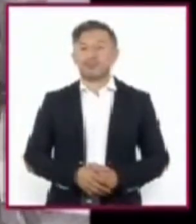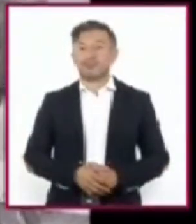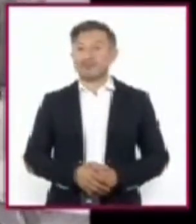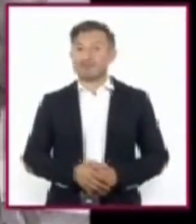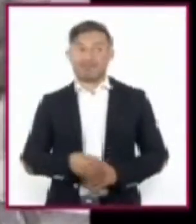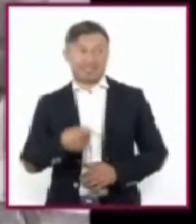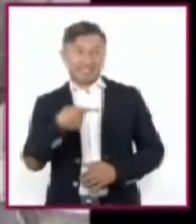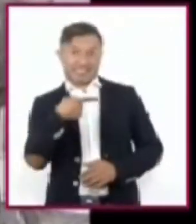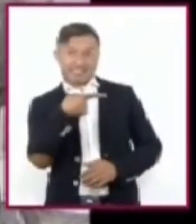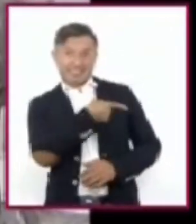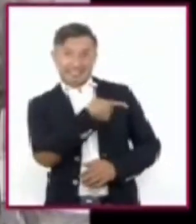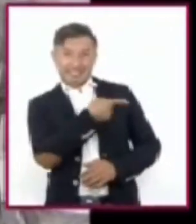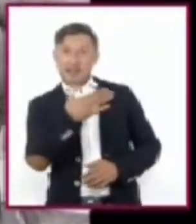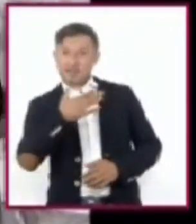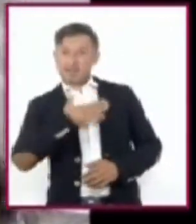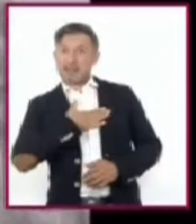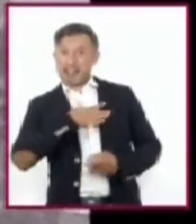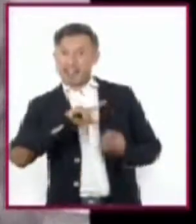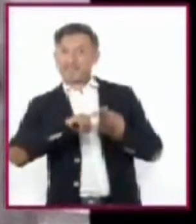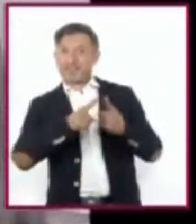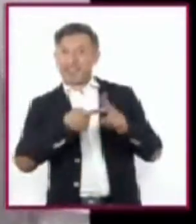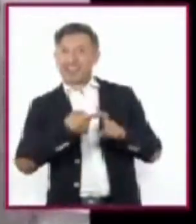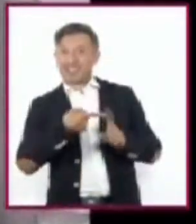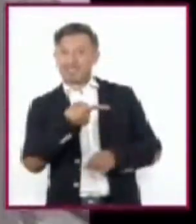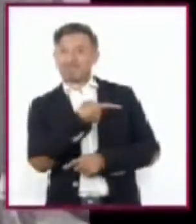He's my friend.